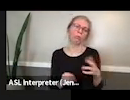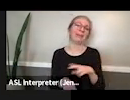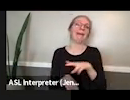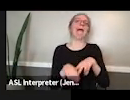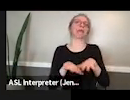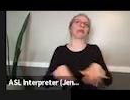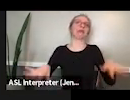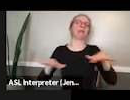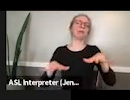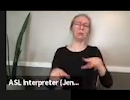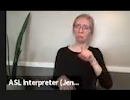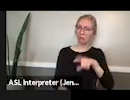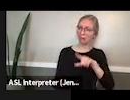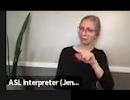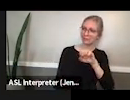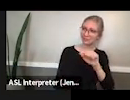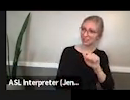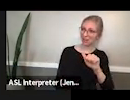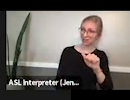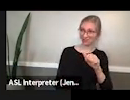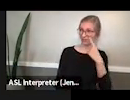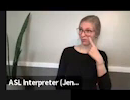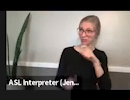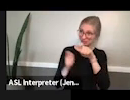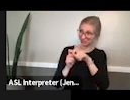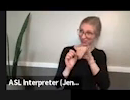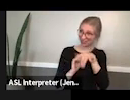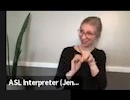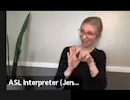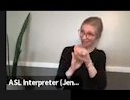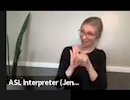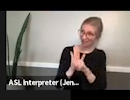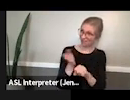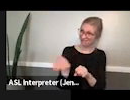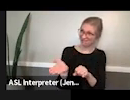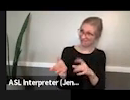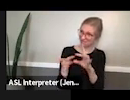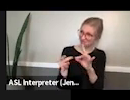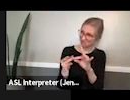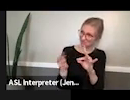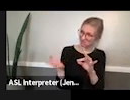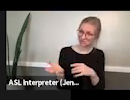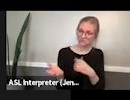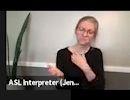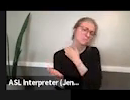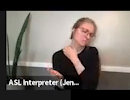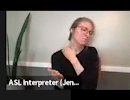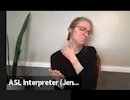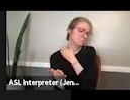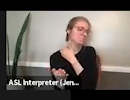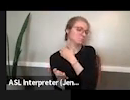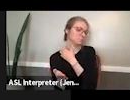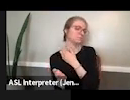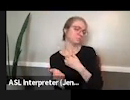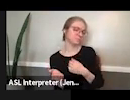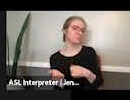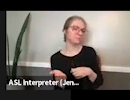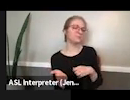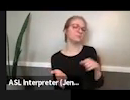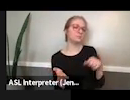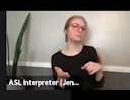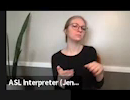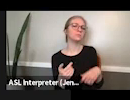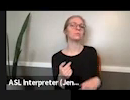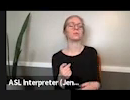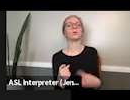going on with Indiana? Do you want to make a quick comment before we go on? I have a couple of things. One is that we did